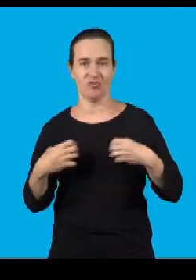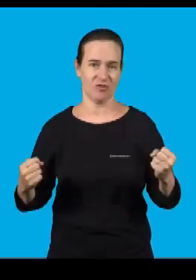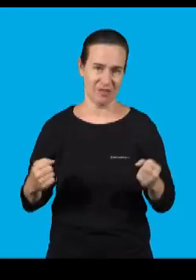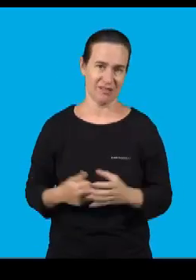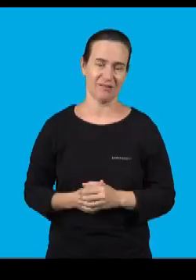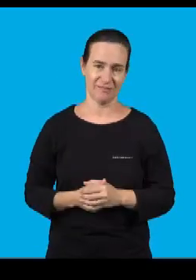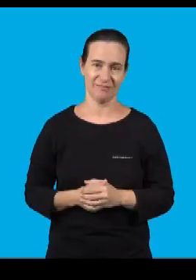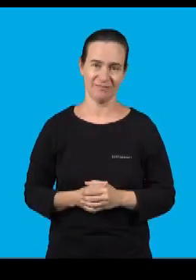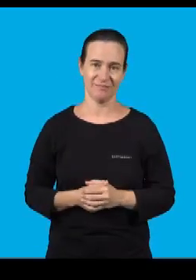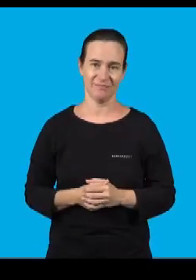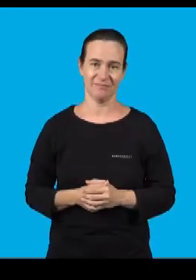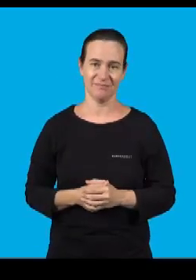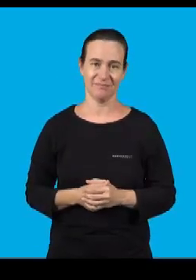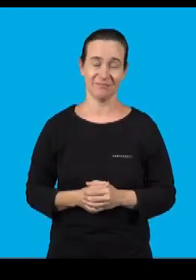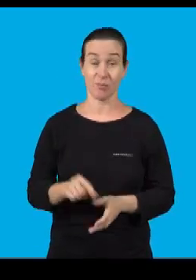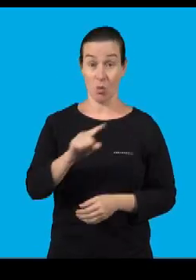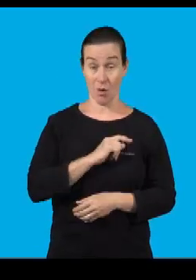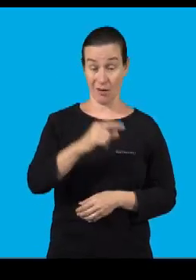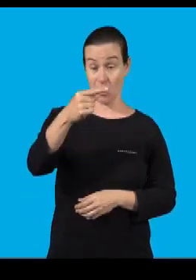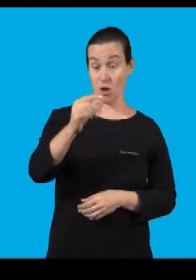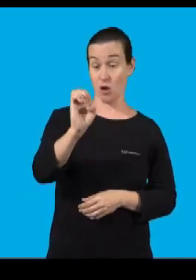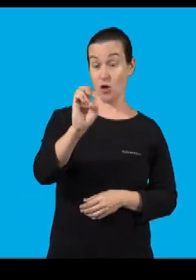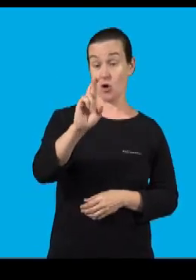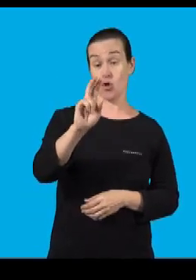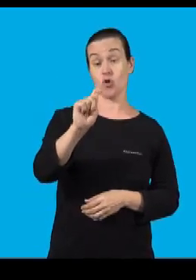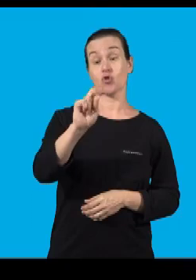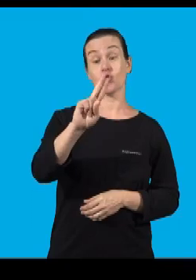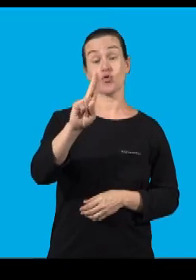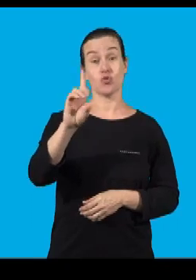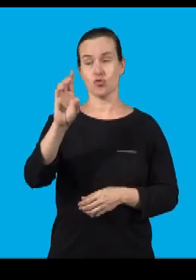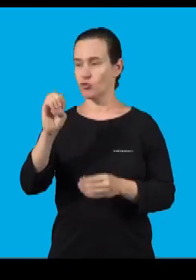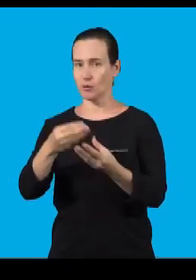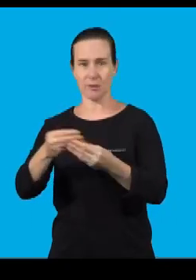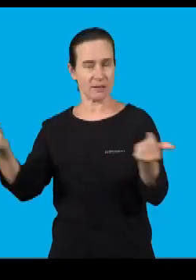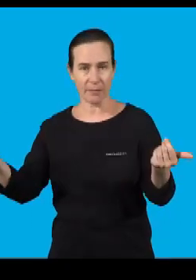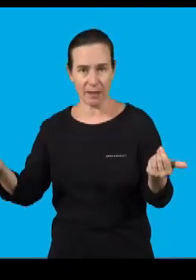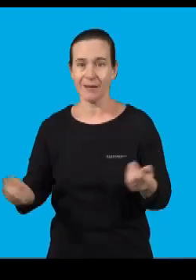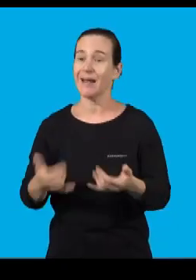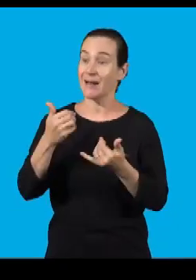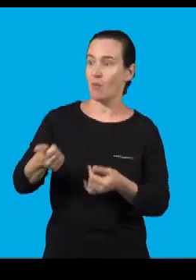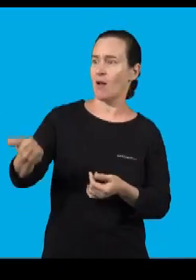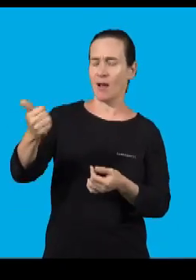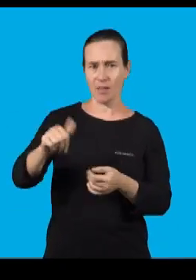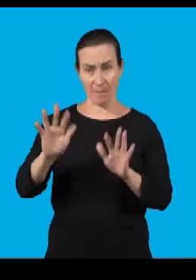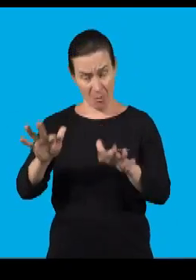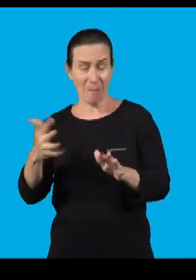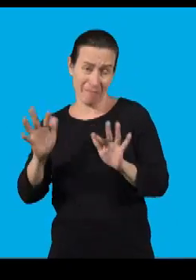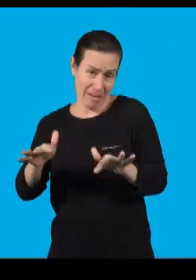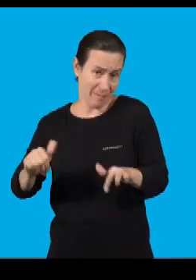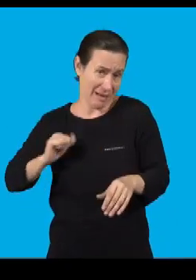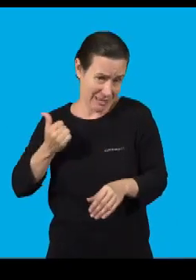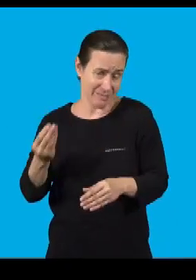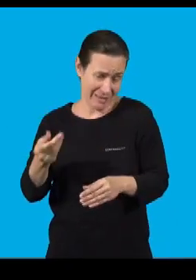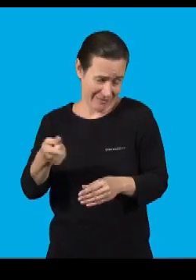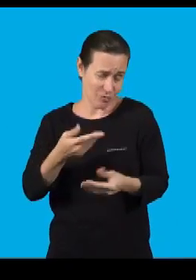So it is on two levels, because Gertrude has disappeared and now has a husband, another husband, or many